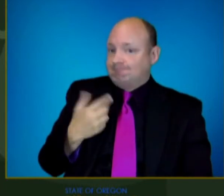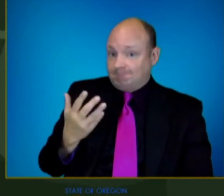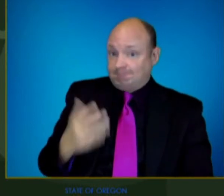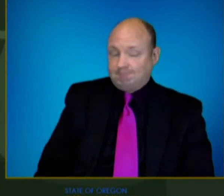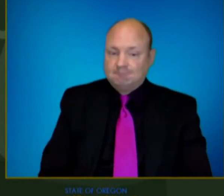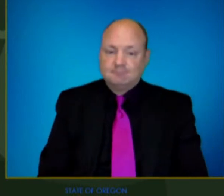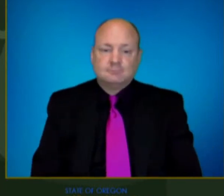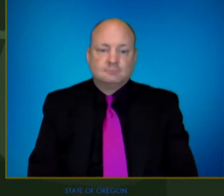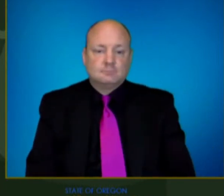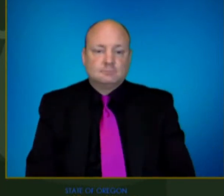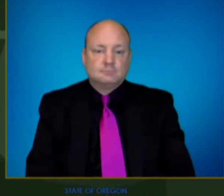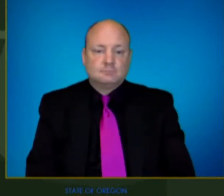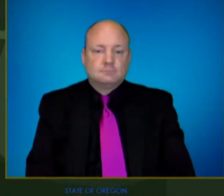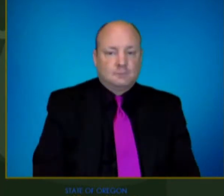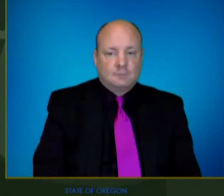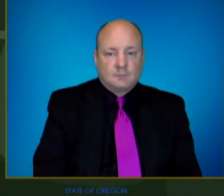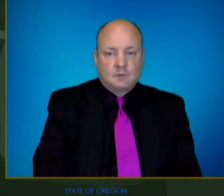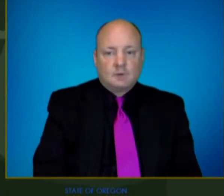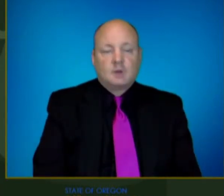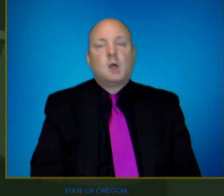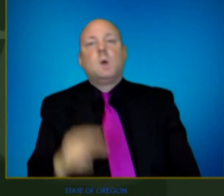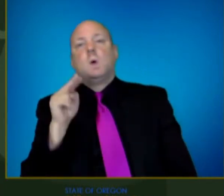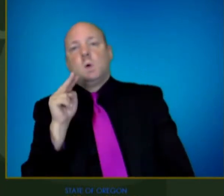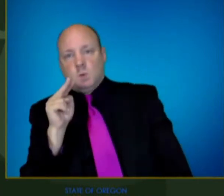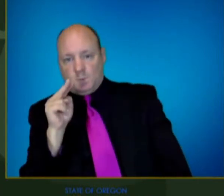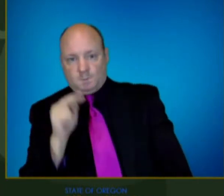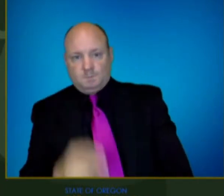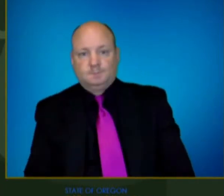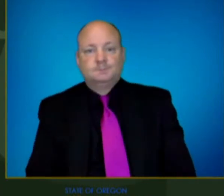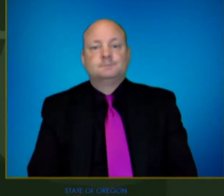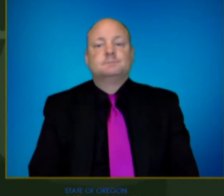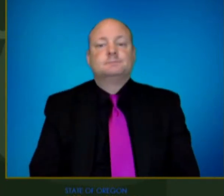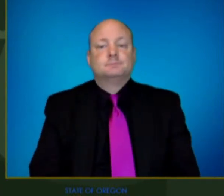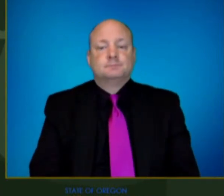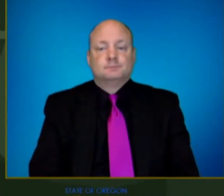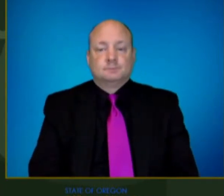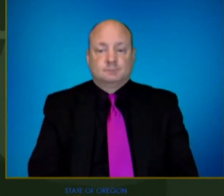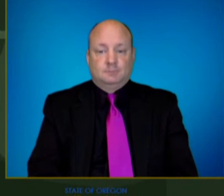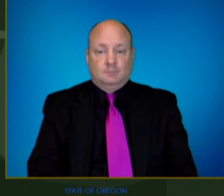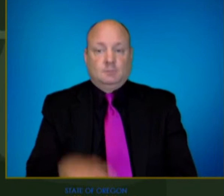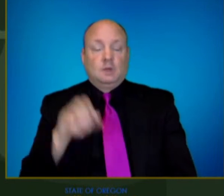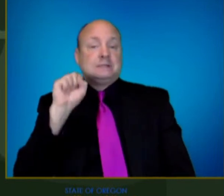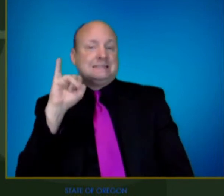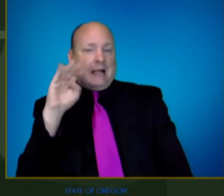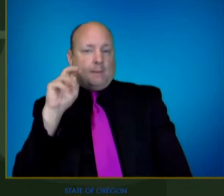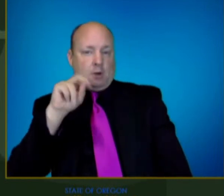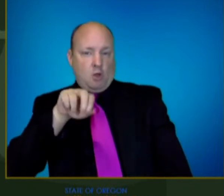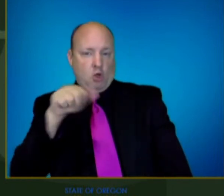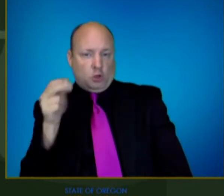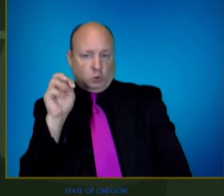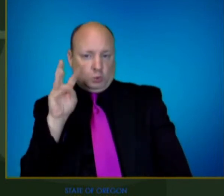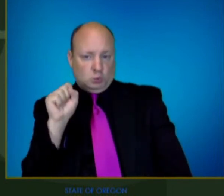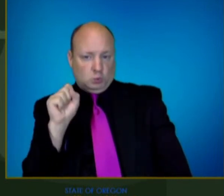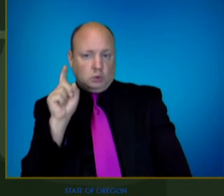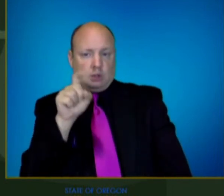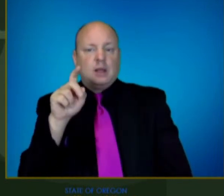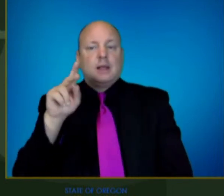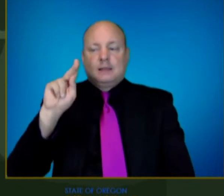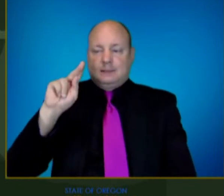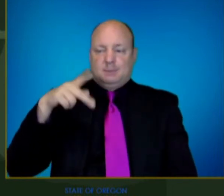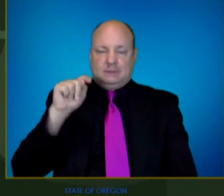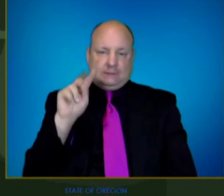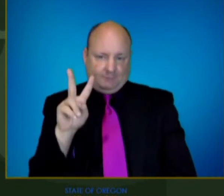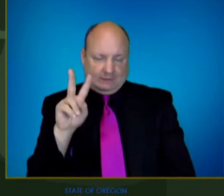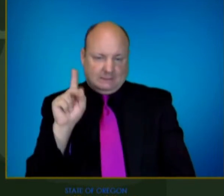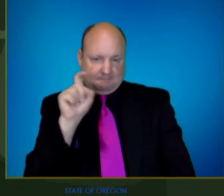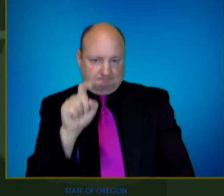Thanks, Erin. We'll go next to Simon Gutierrez with KPDB. Thank you. Good morning, Governor. Just a